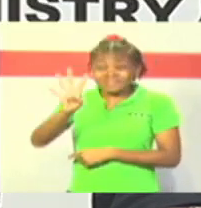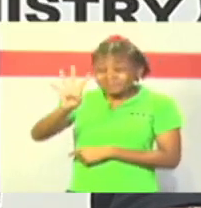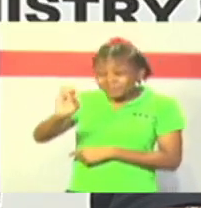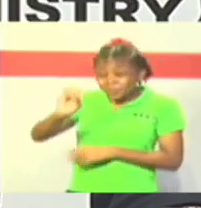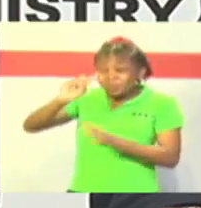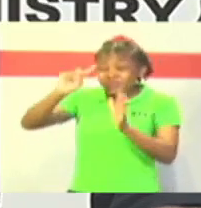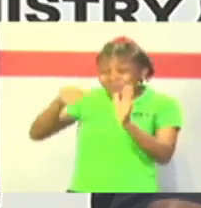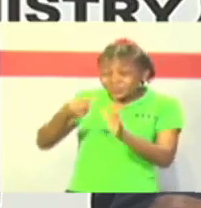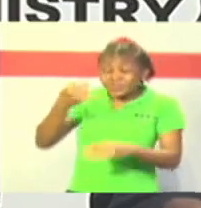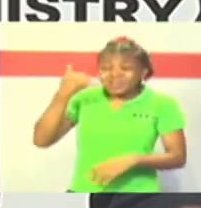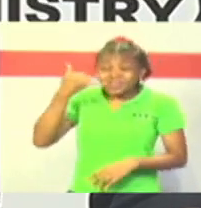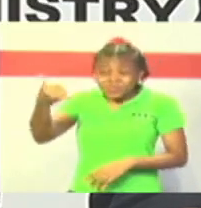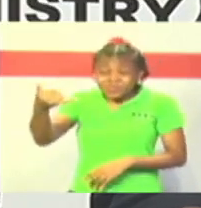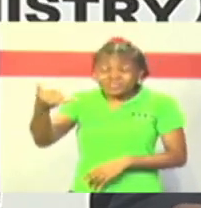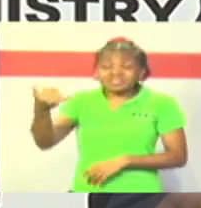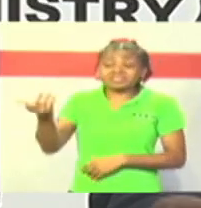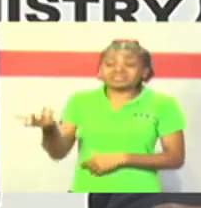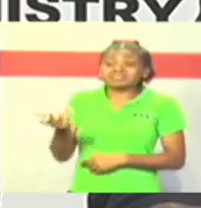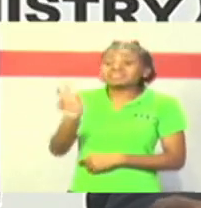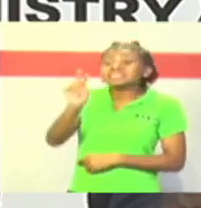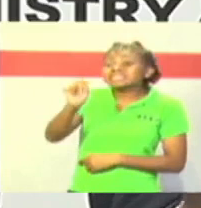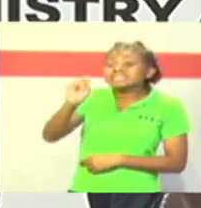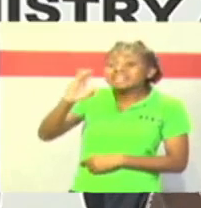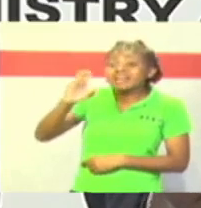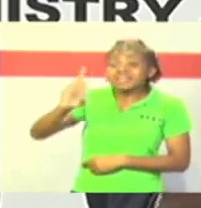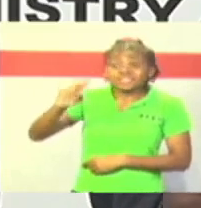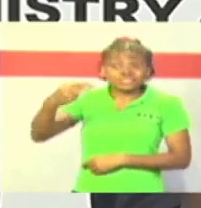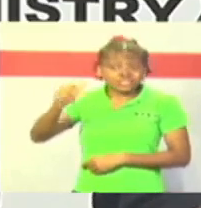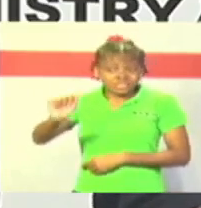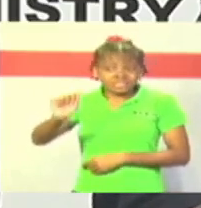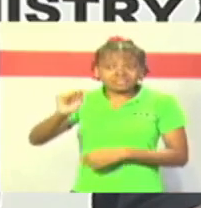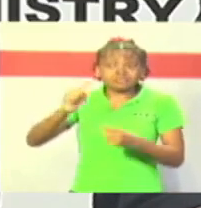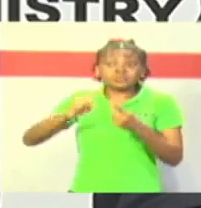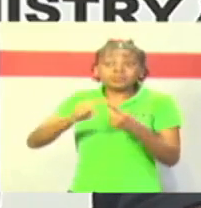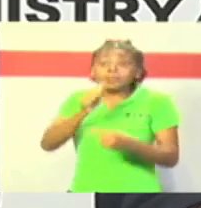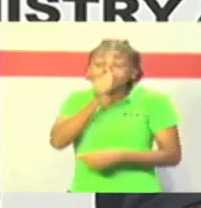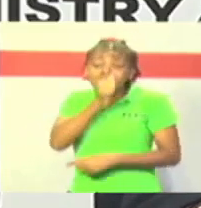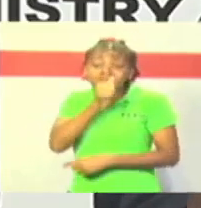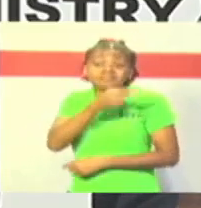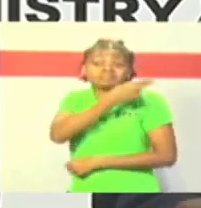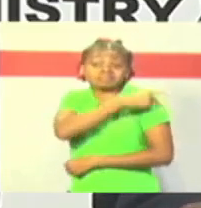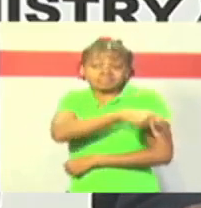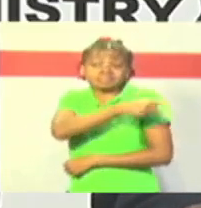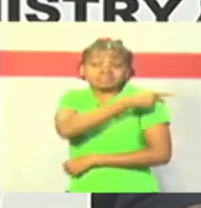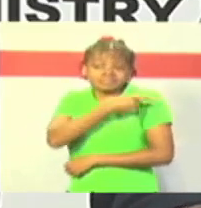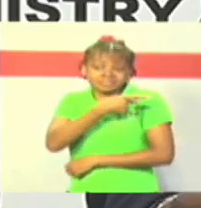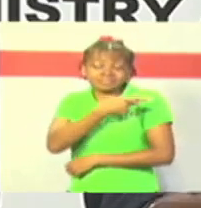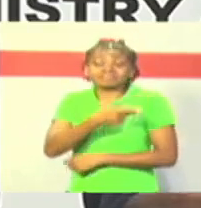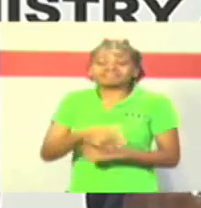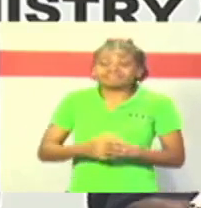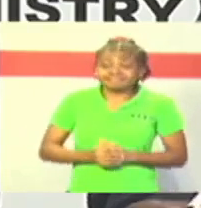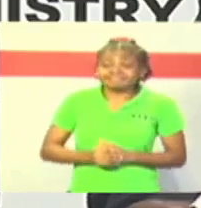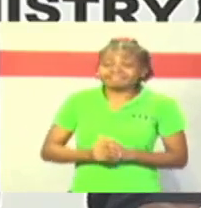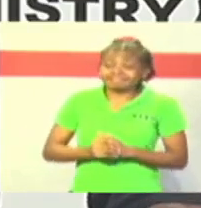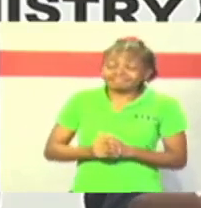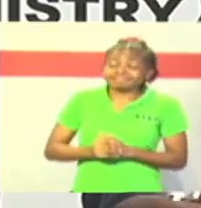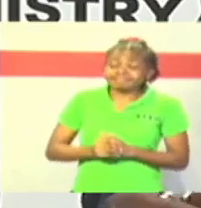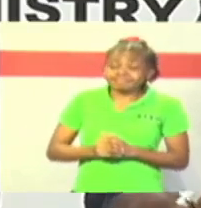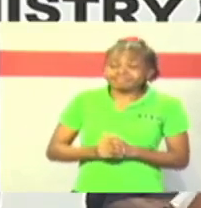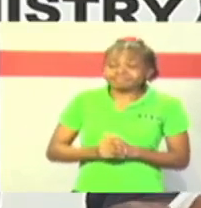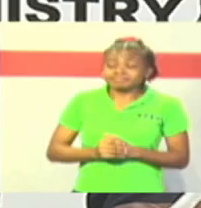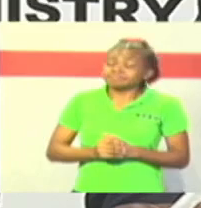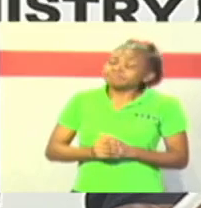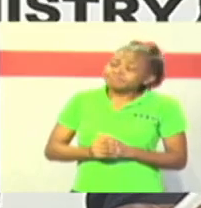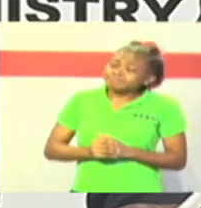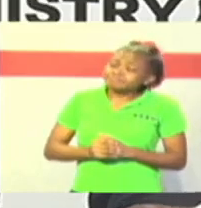our inherent patients. Our current patient load is approximately just 15,000, so it means that